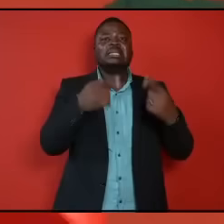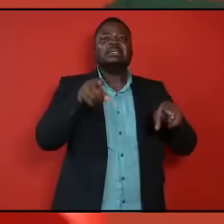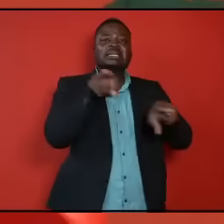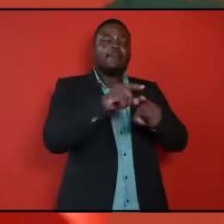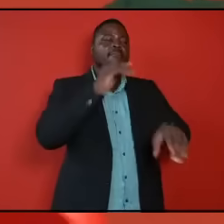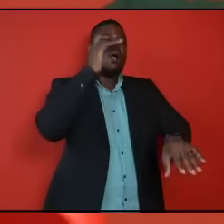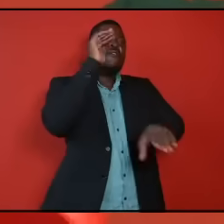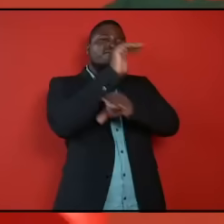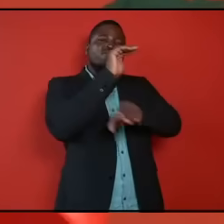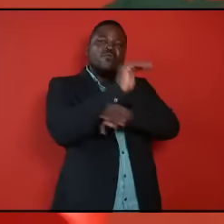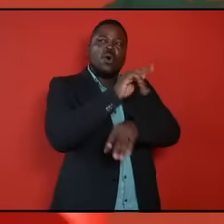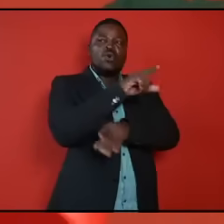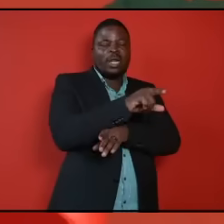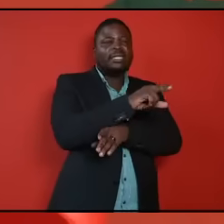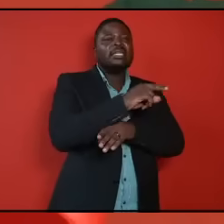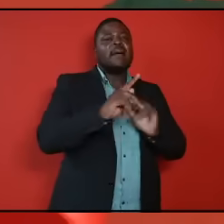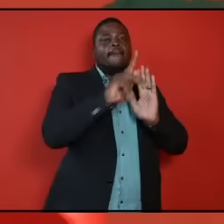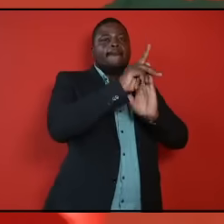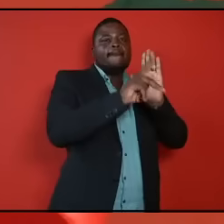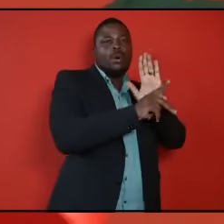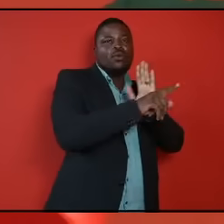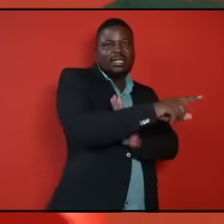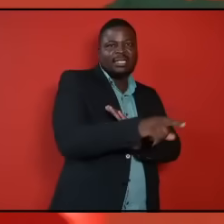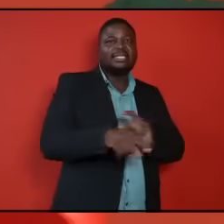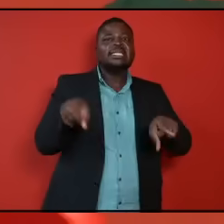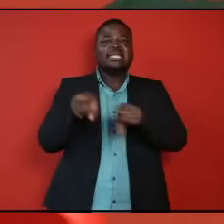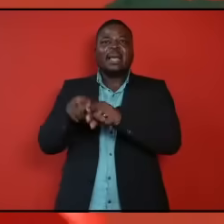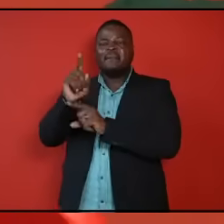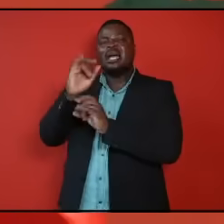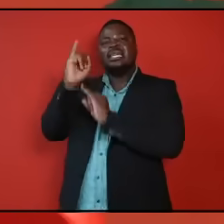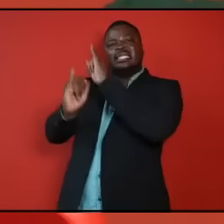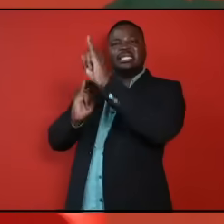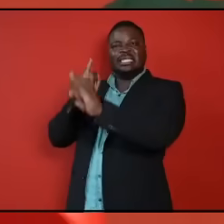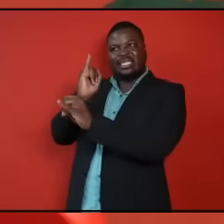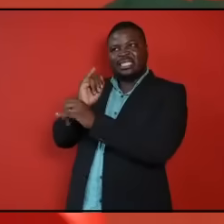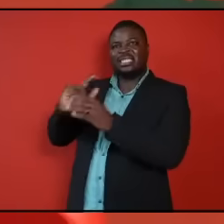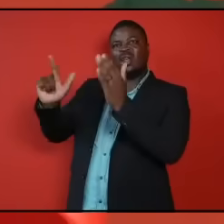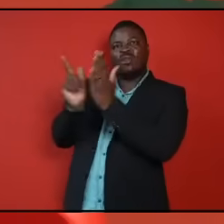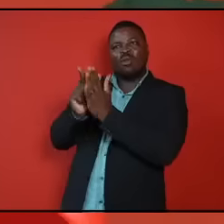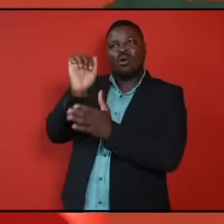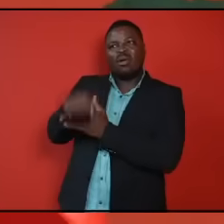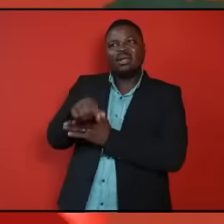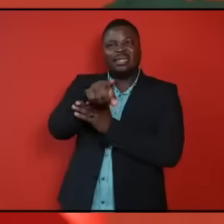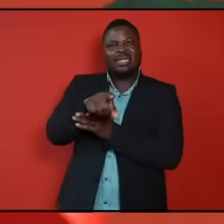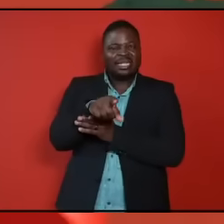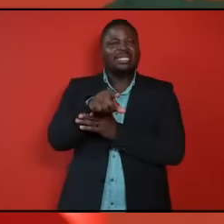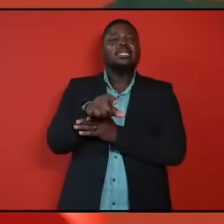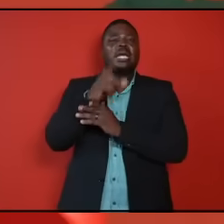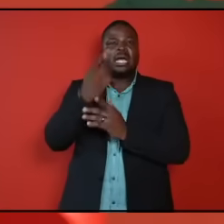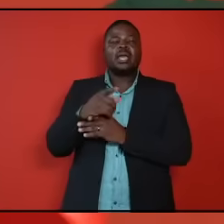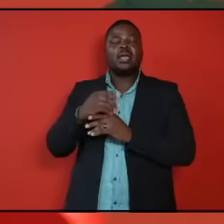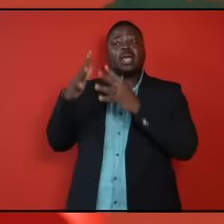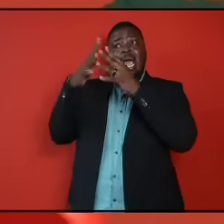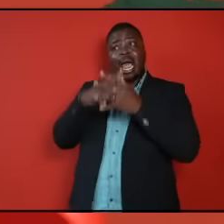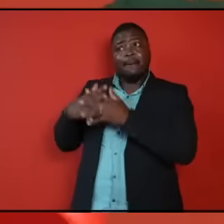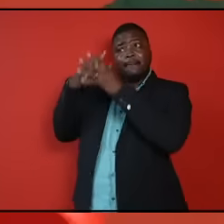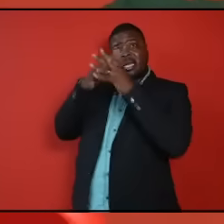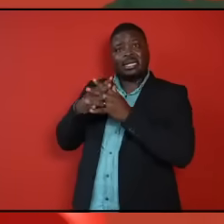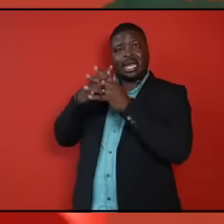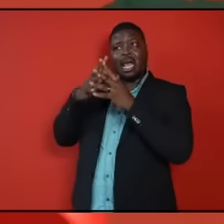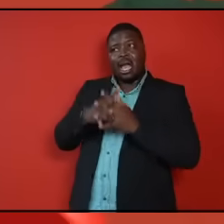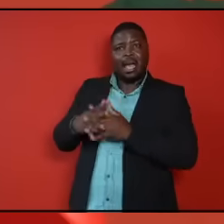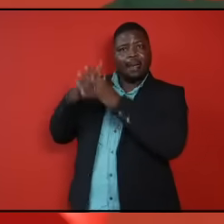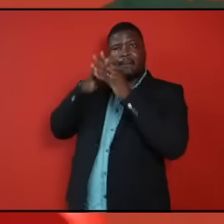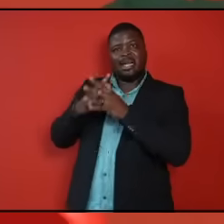economic warfare, and the erosion of international law. The United States of America, in particular, is playing a